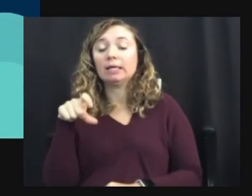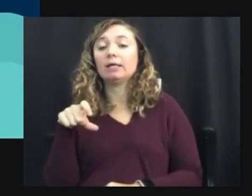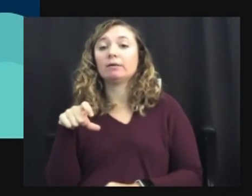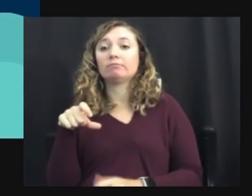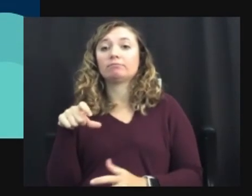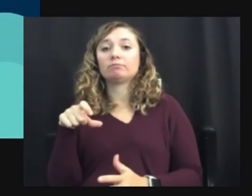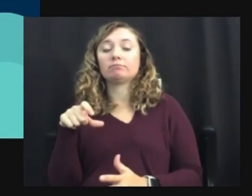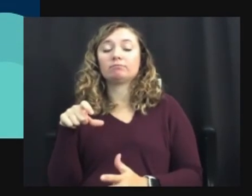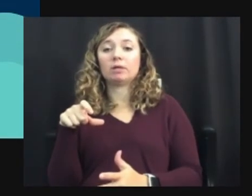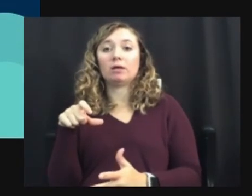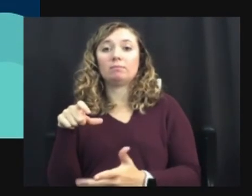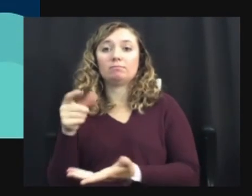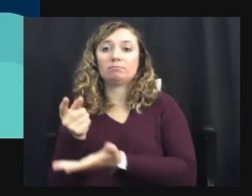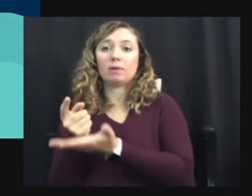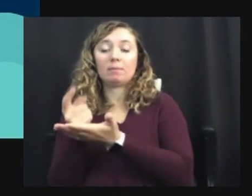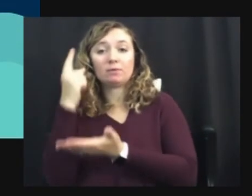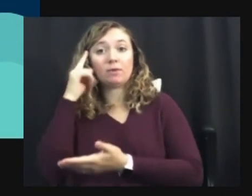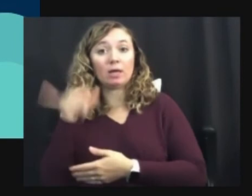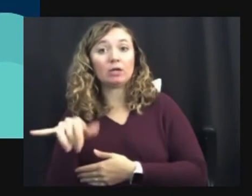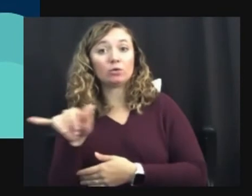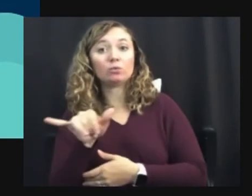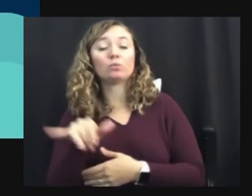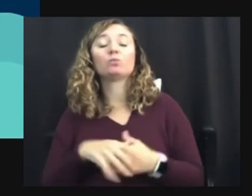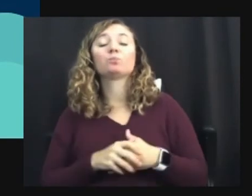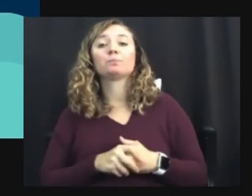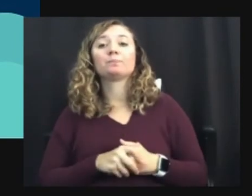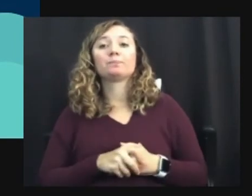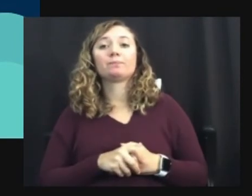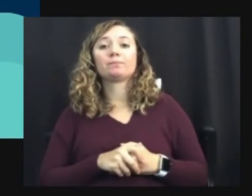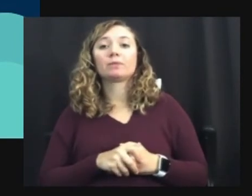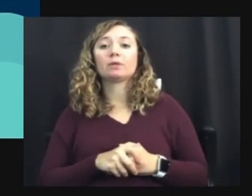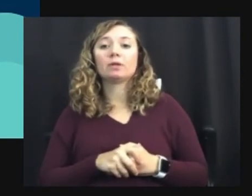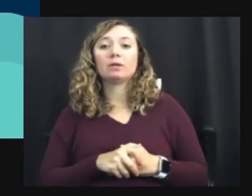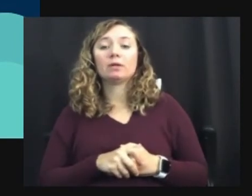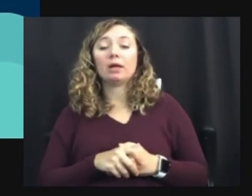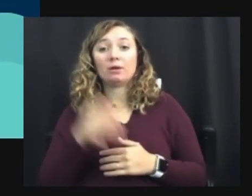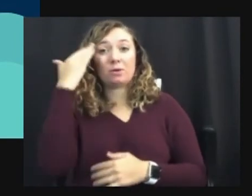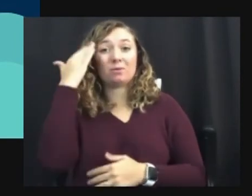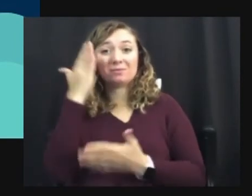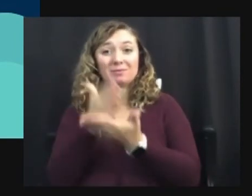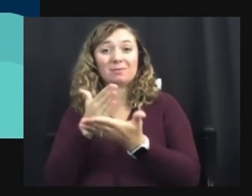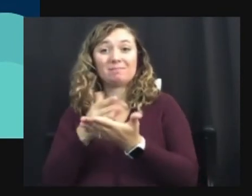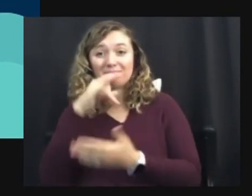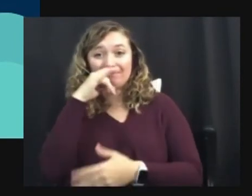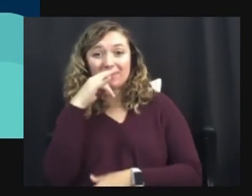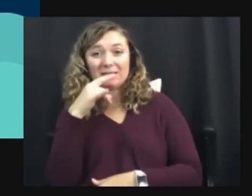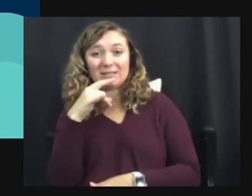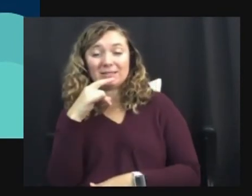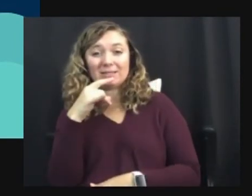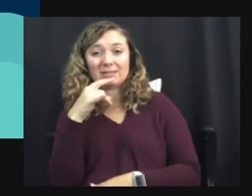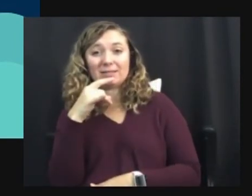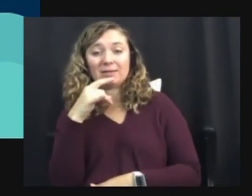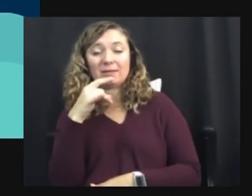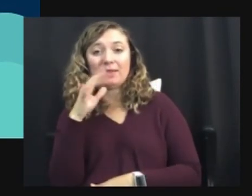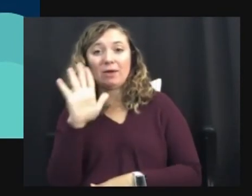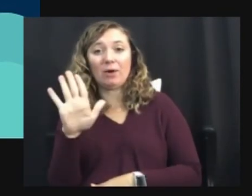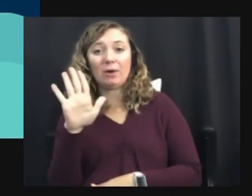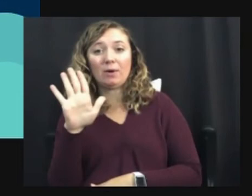families whose children, they don't eat, or they have like an extremely